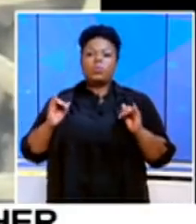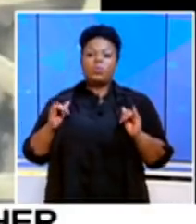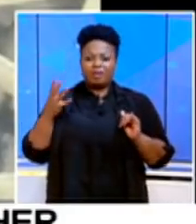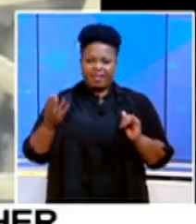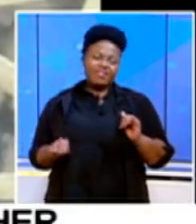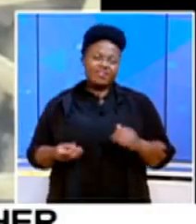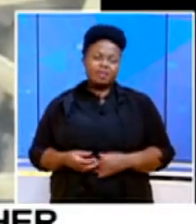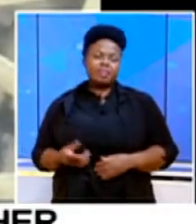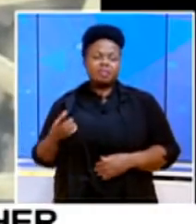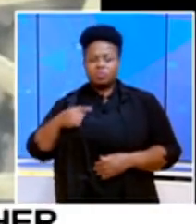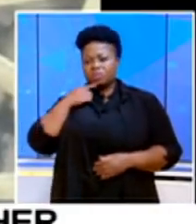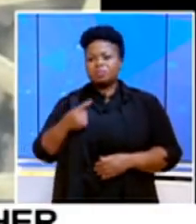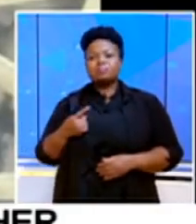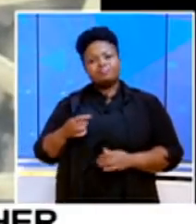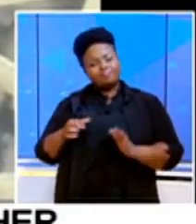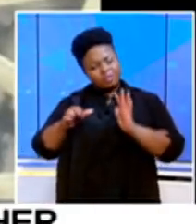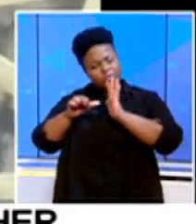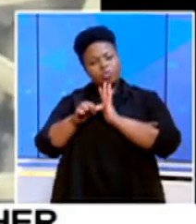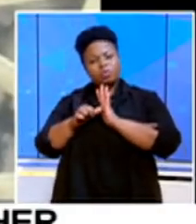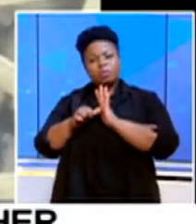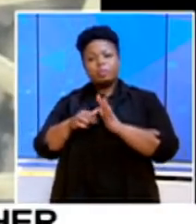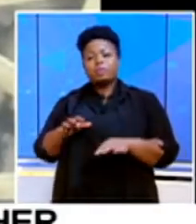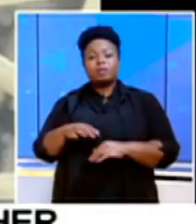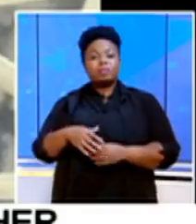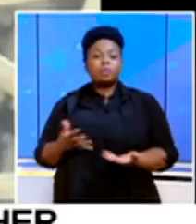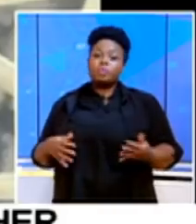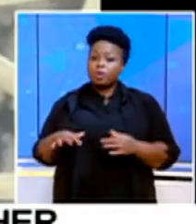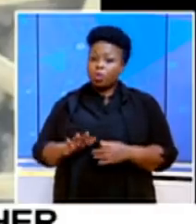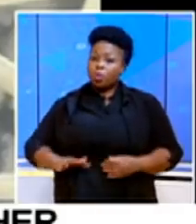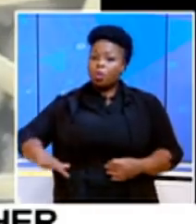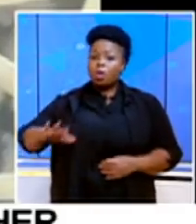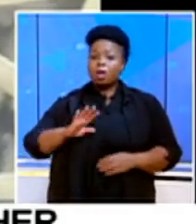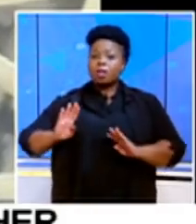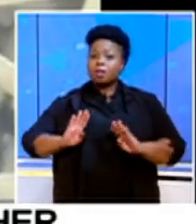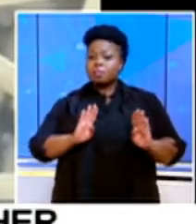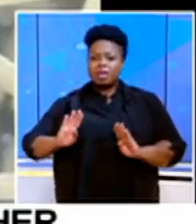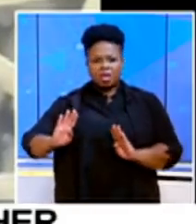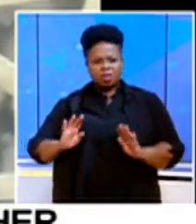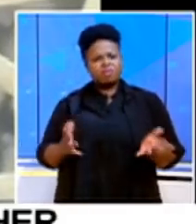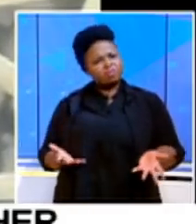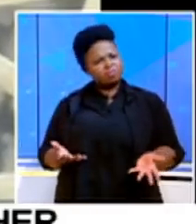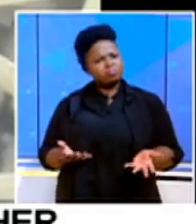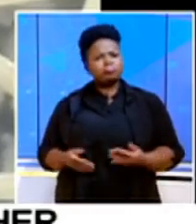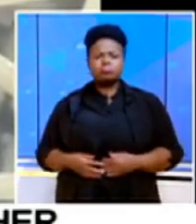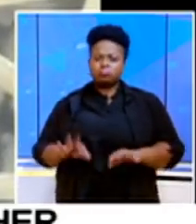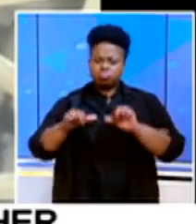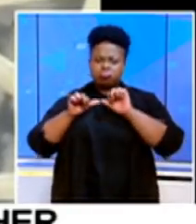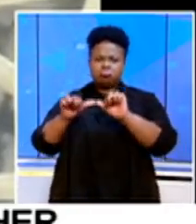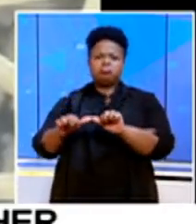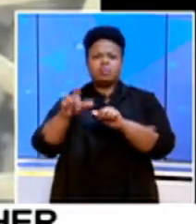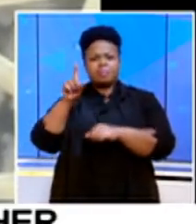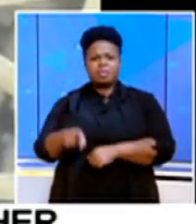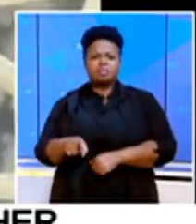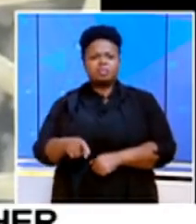and said that it is important that how we hold and conduct ourselves must be consistent with